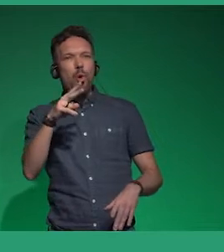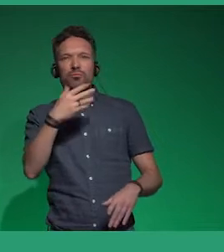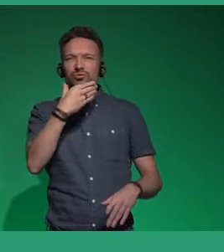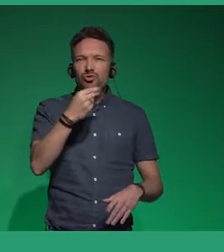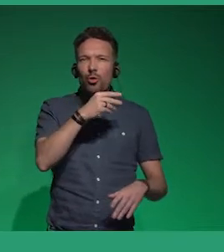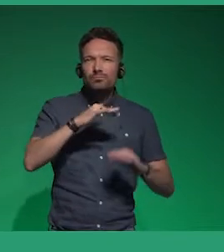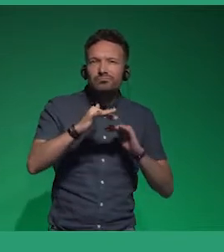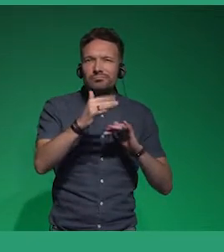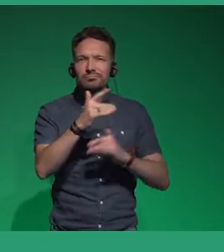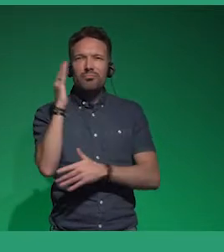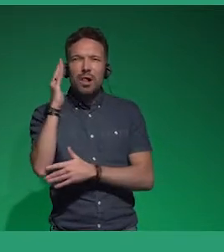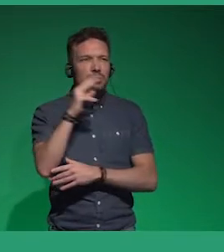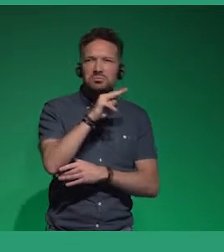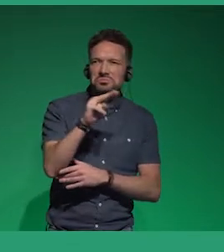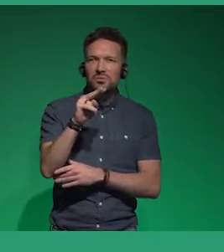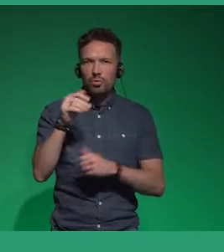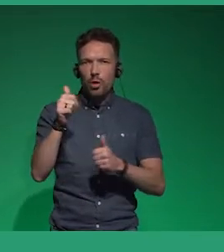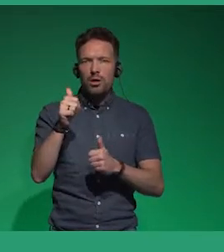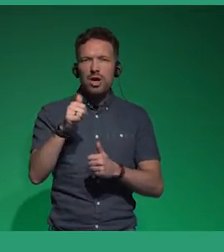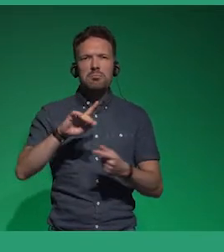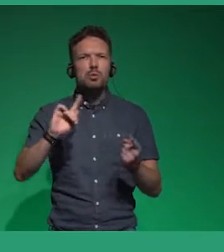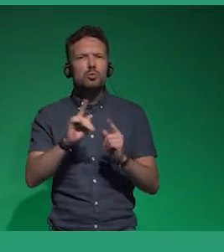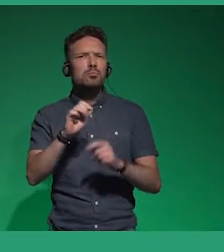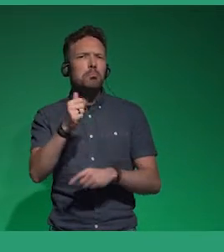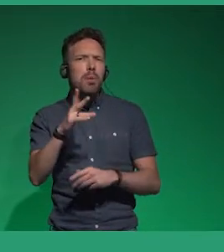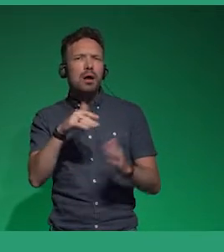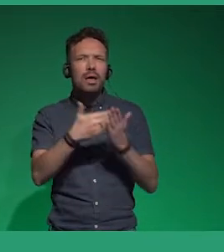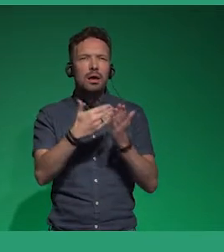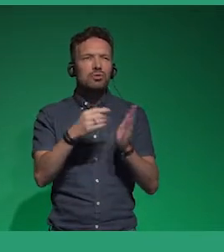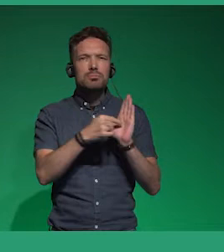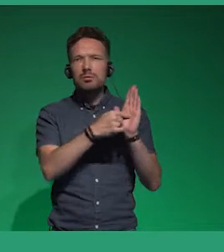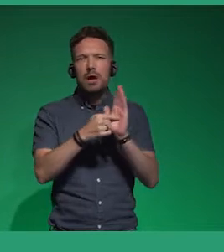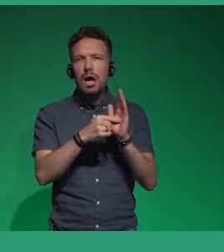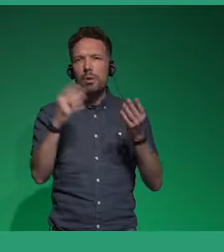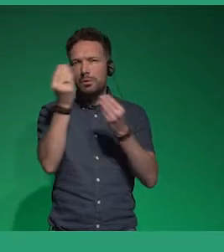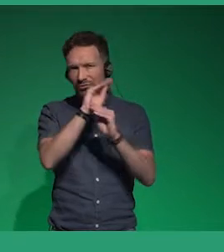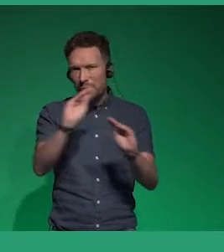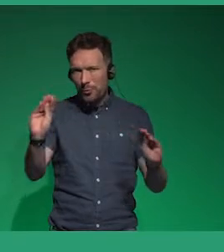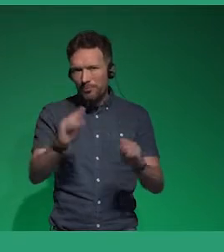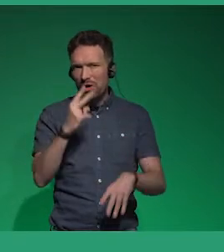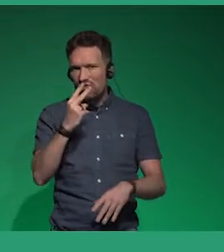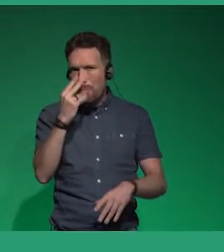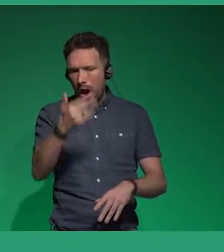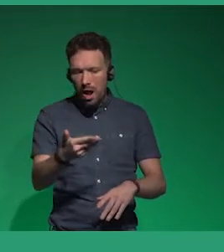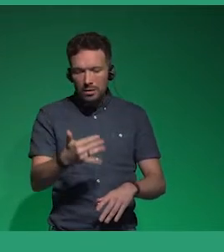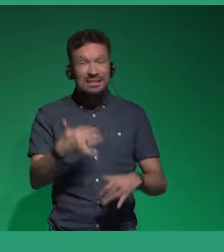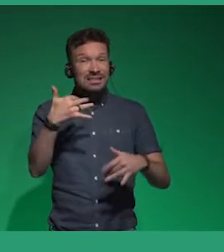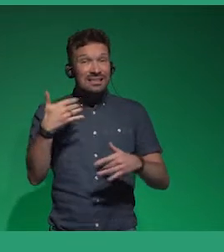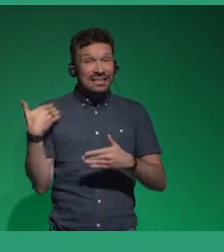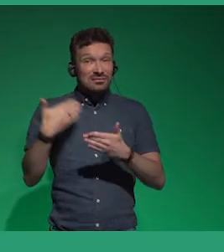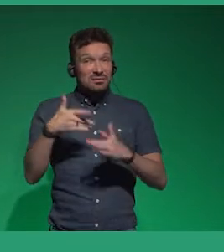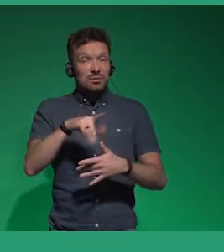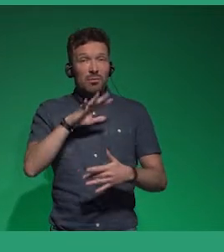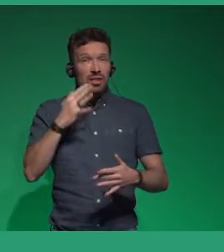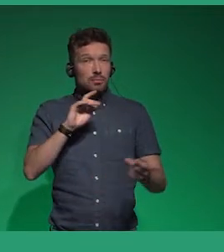of results. We see massive changes in key ecosystem variables. So if we